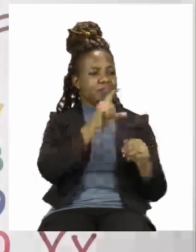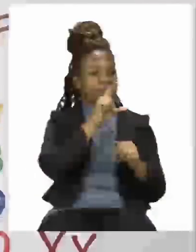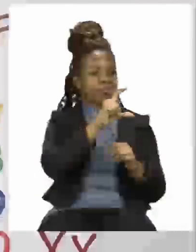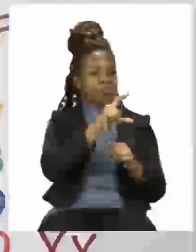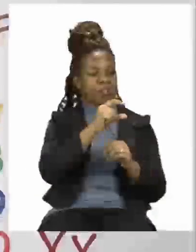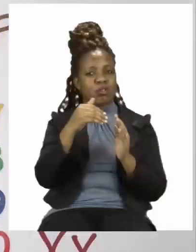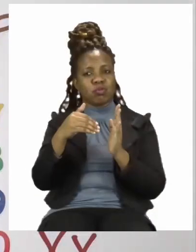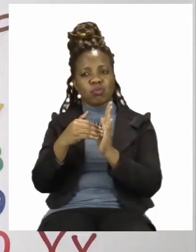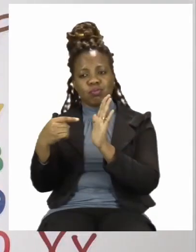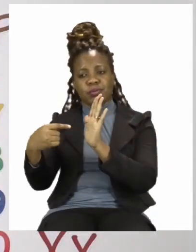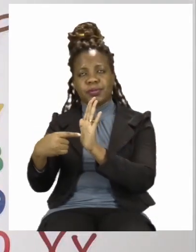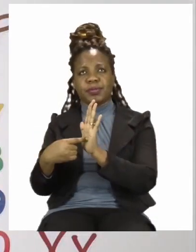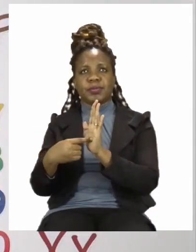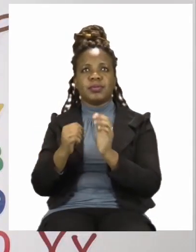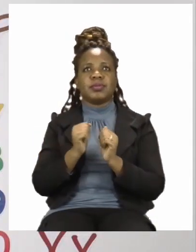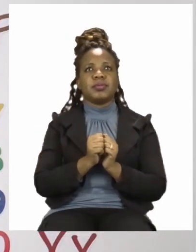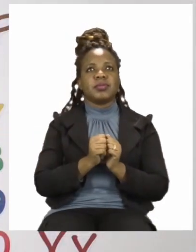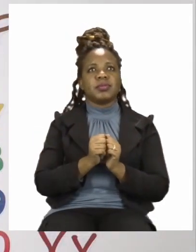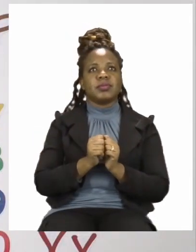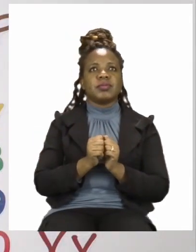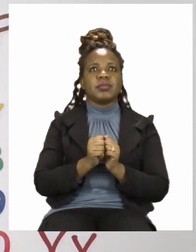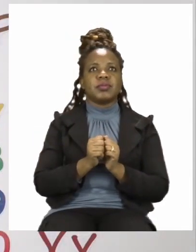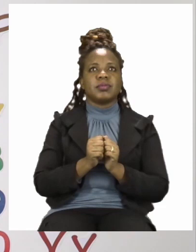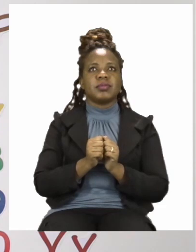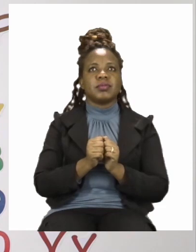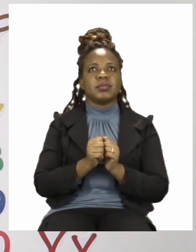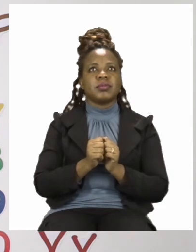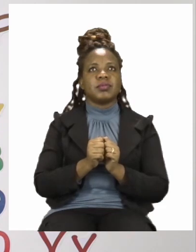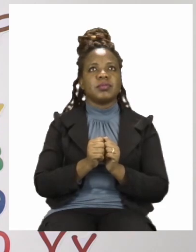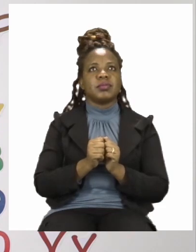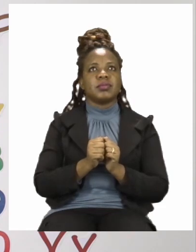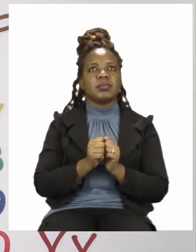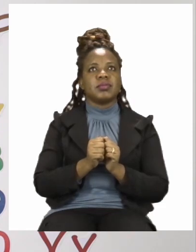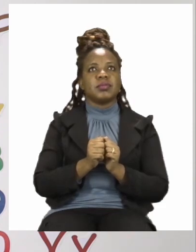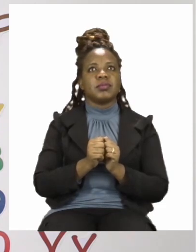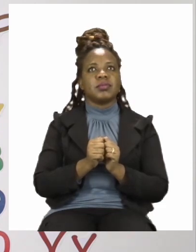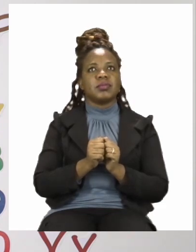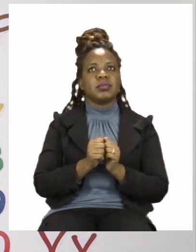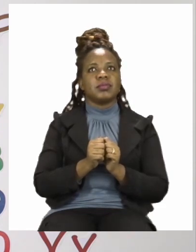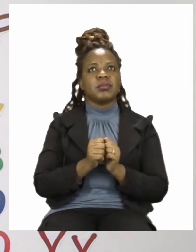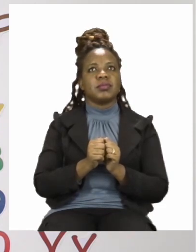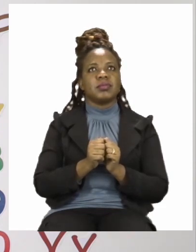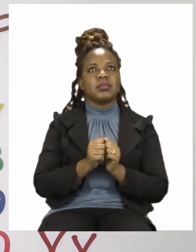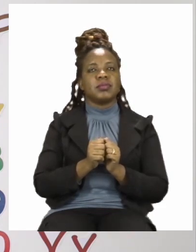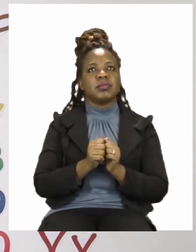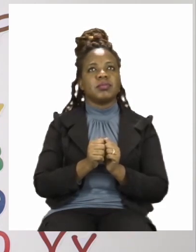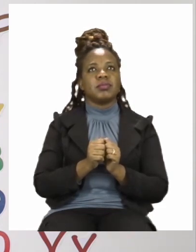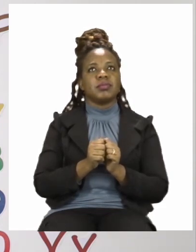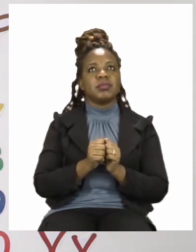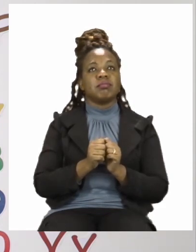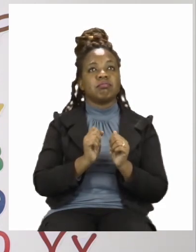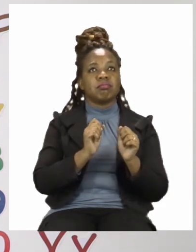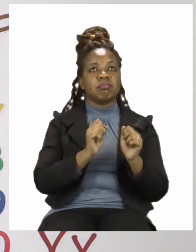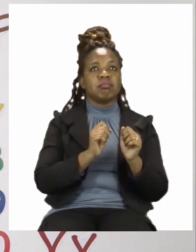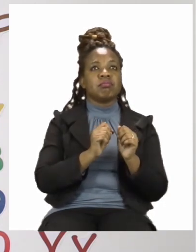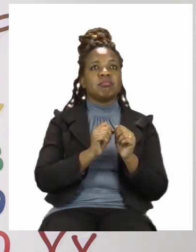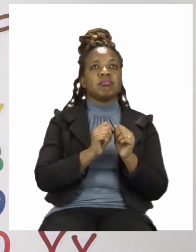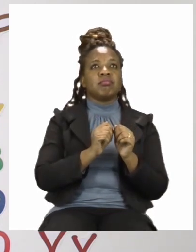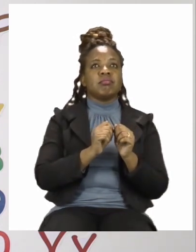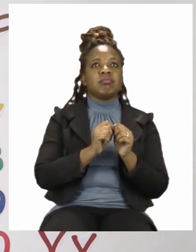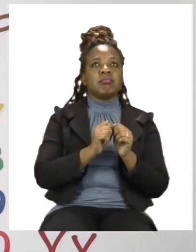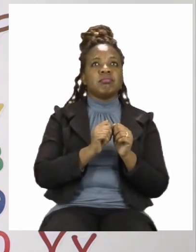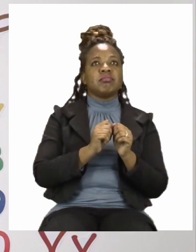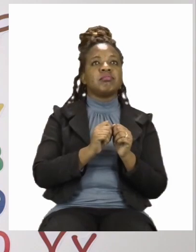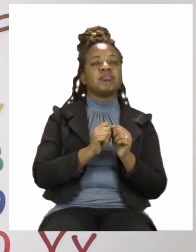look at the board so that we can understand when we use a capital letter. The first thing is we use